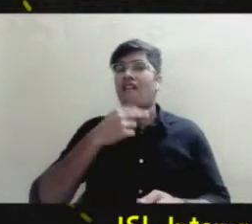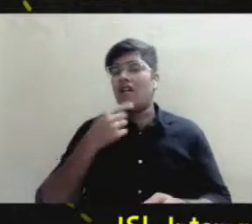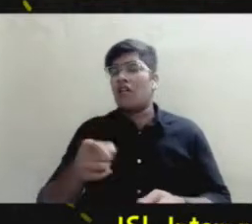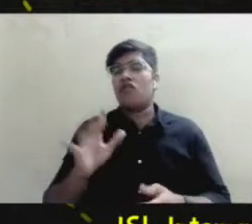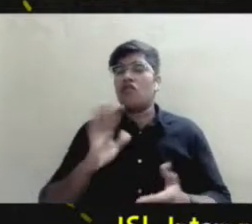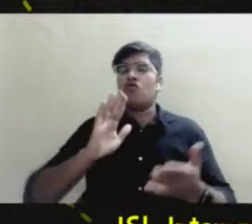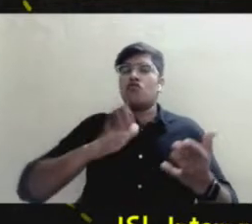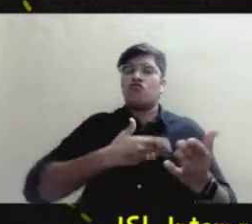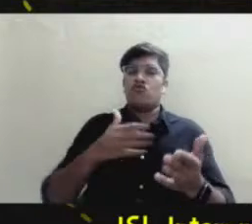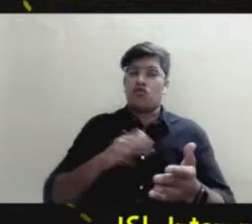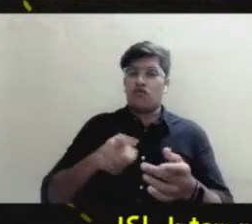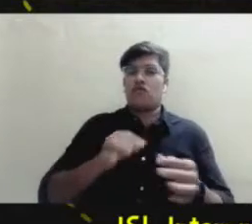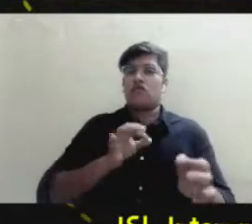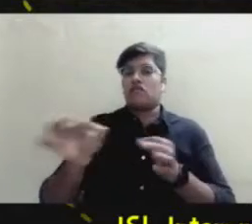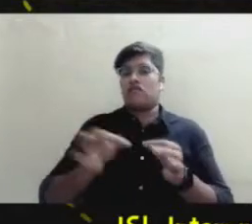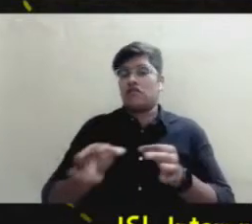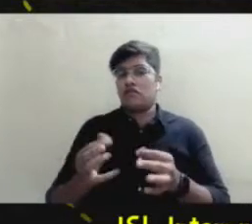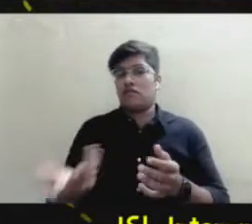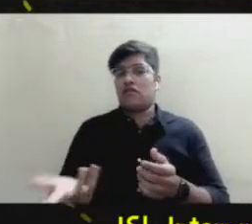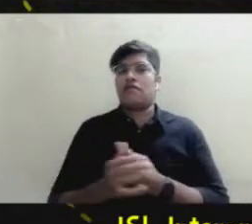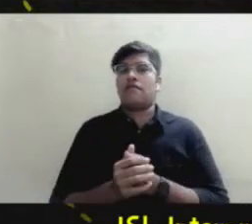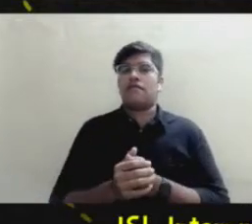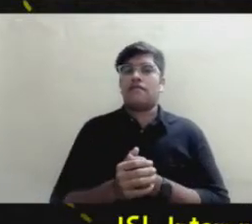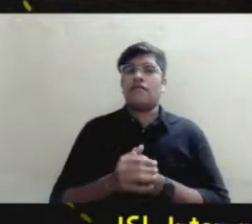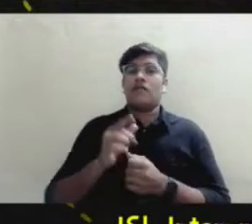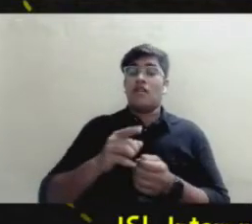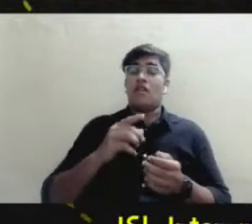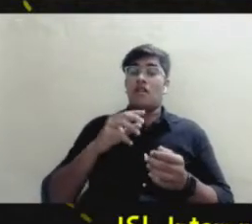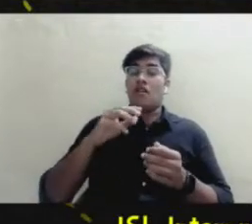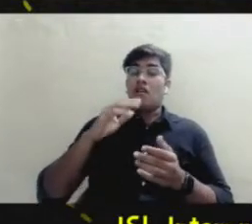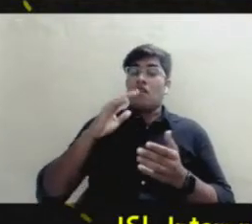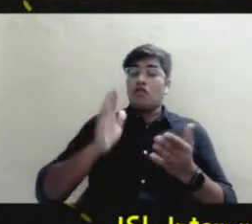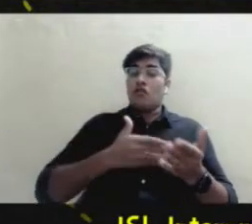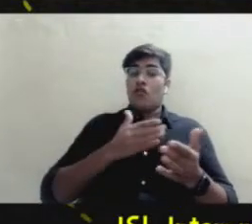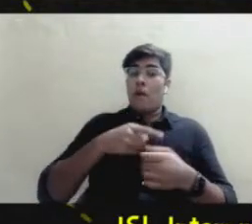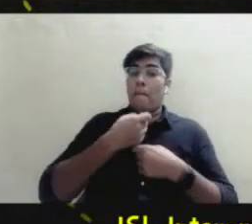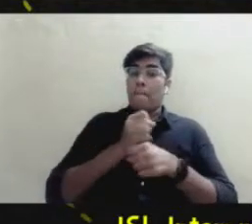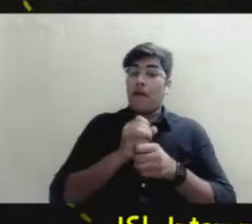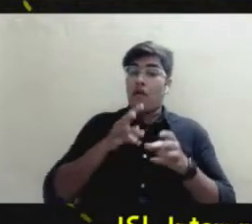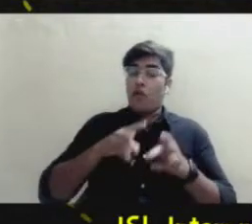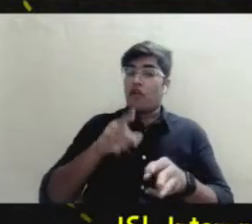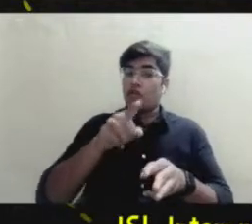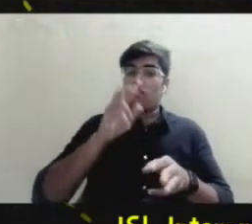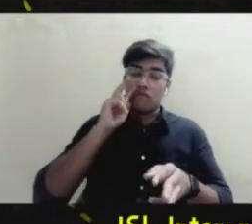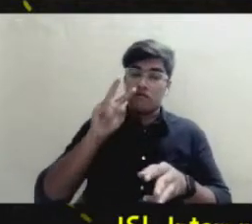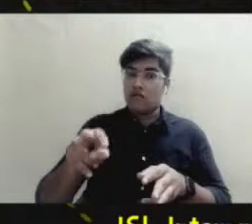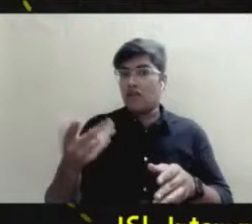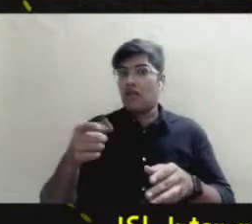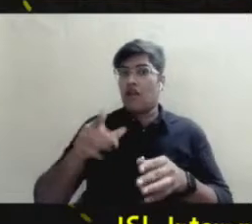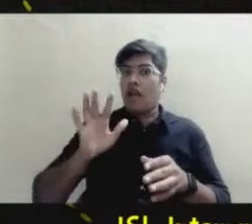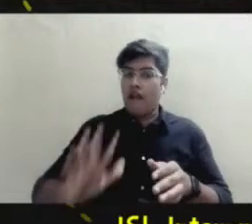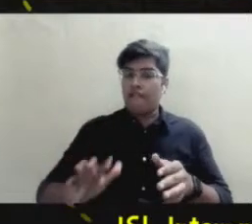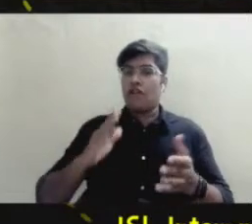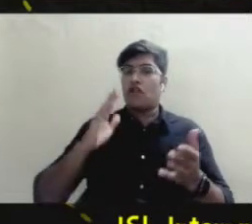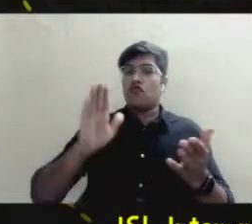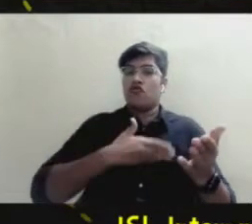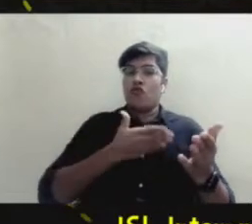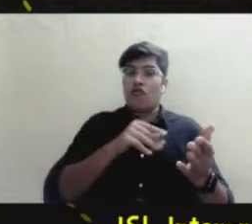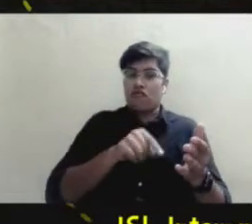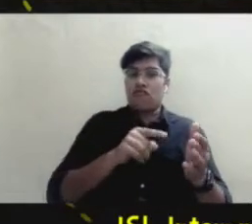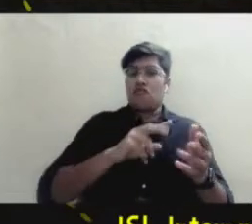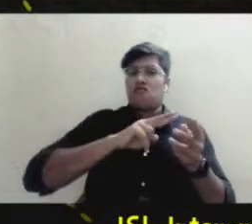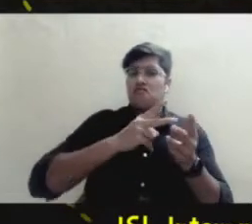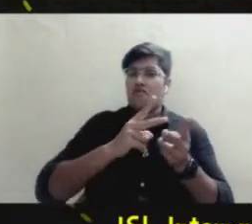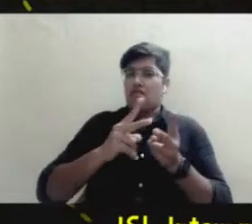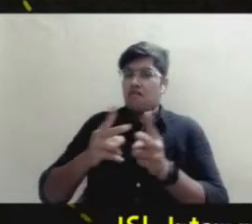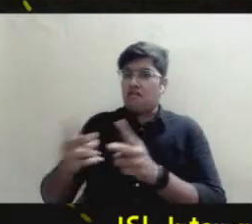but in the manner in which it has been composed, can you see that there is the movement in the music?